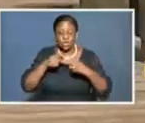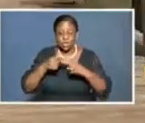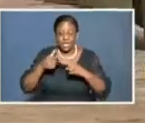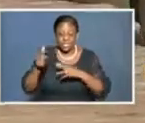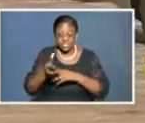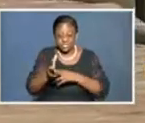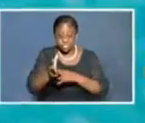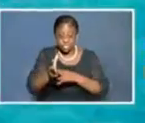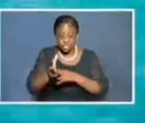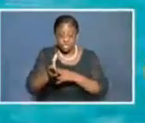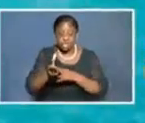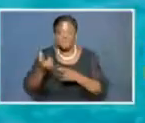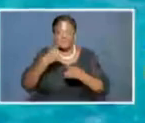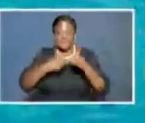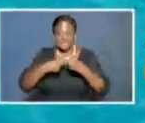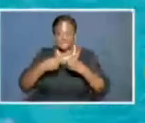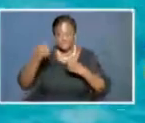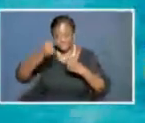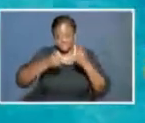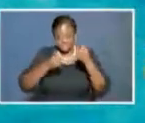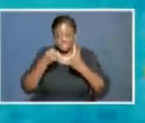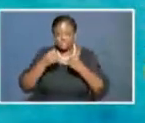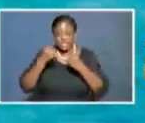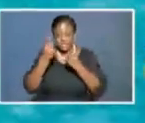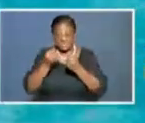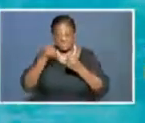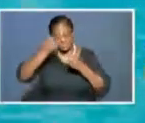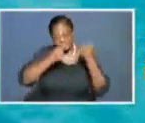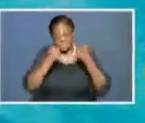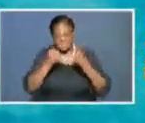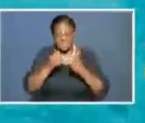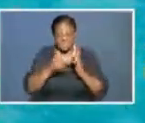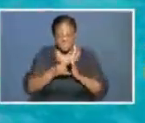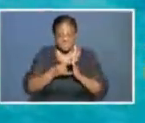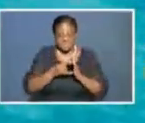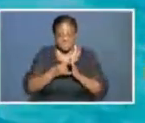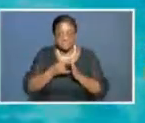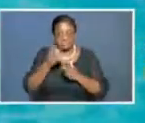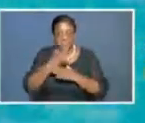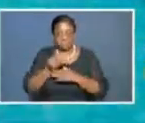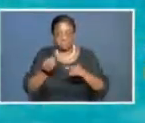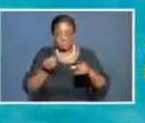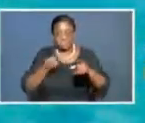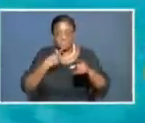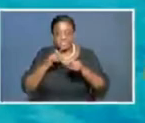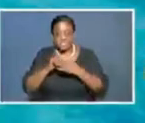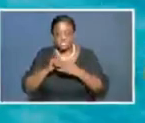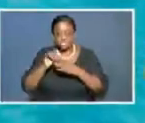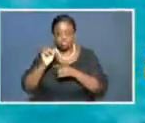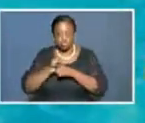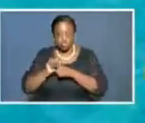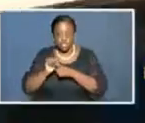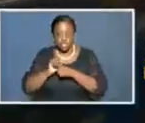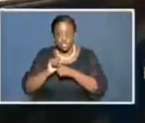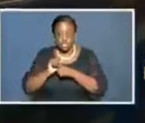shark on Green Key. Moulton, a Georgia-based businessman and combat war veteran trained in shock and bleeding control, says